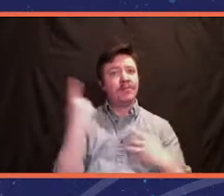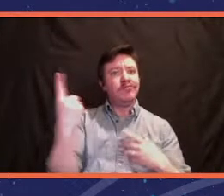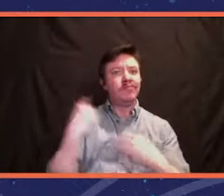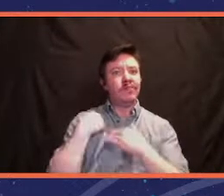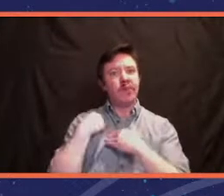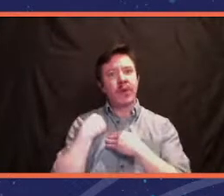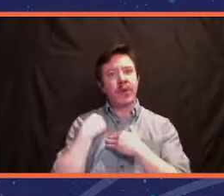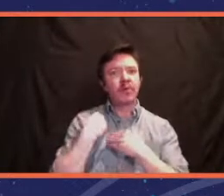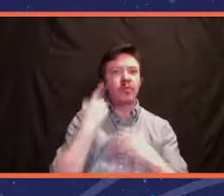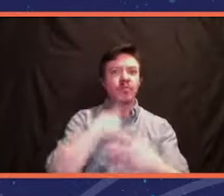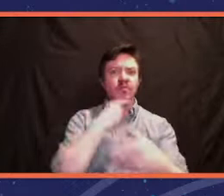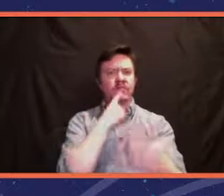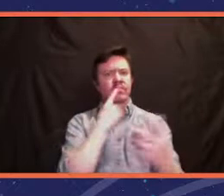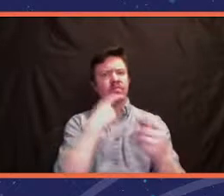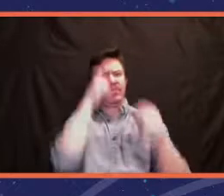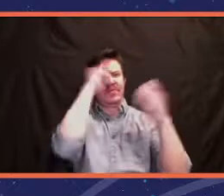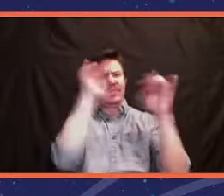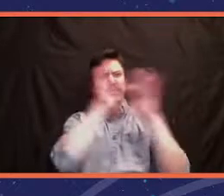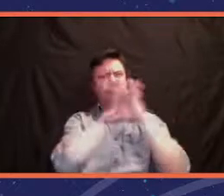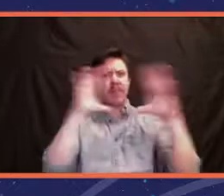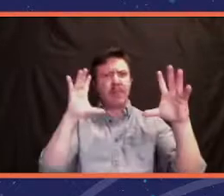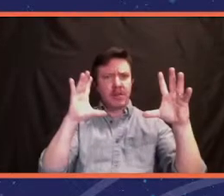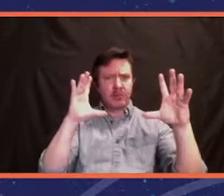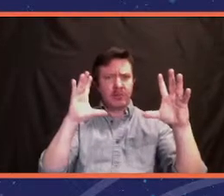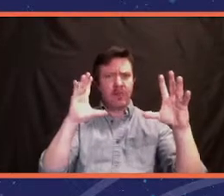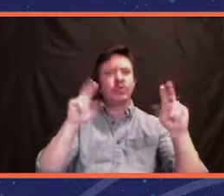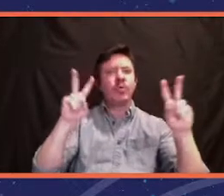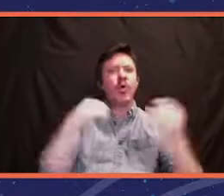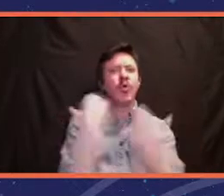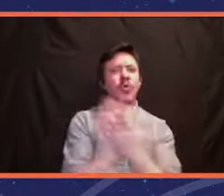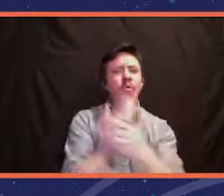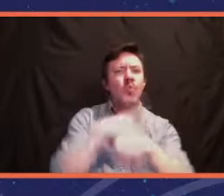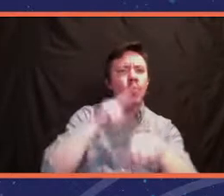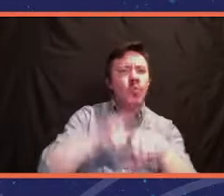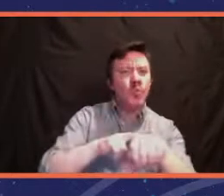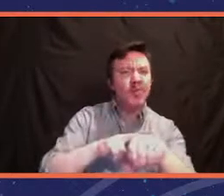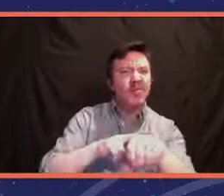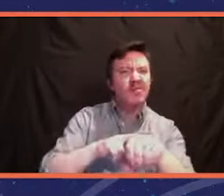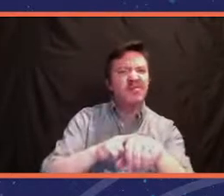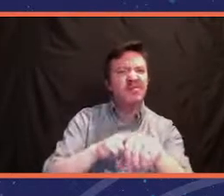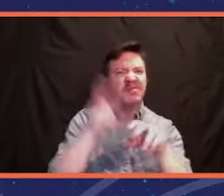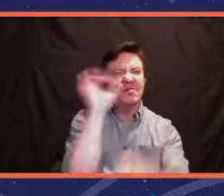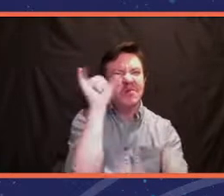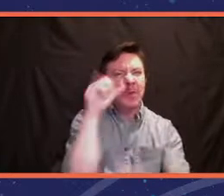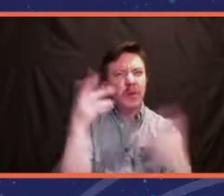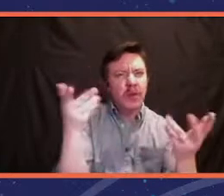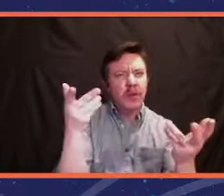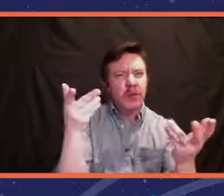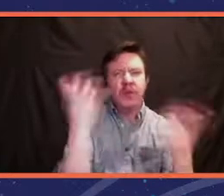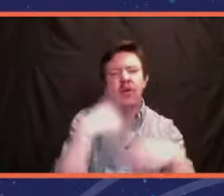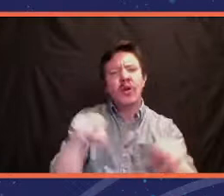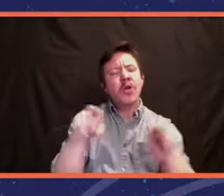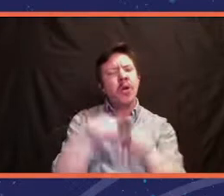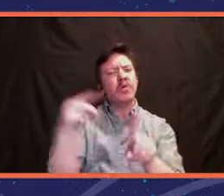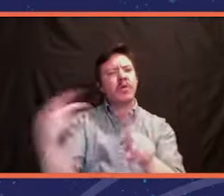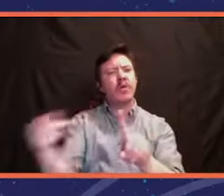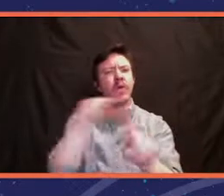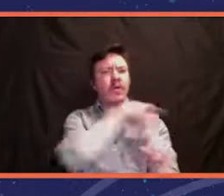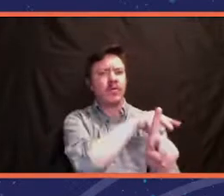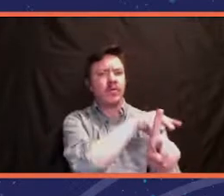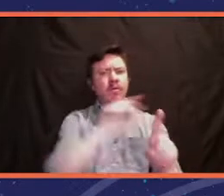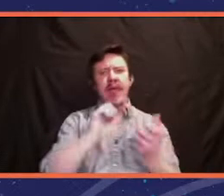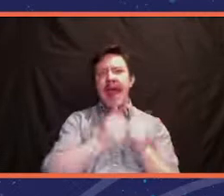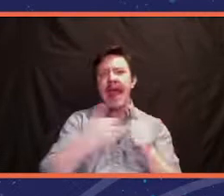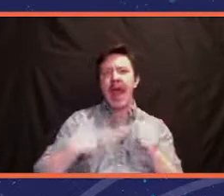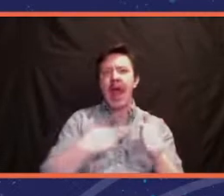to really imagine what the new normal is for us. But I'd also like to think of it as like, how do we continue this